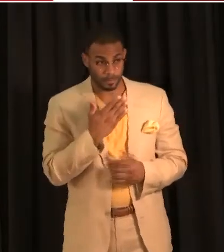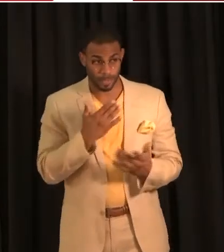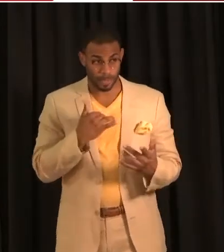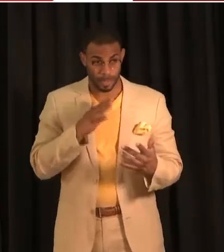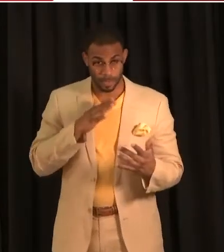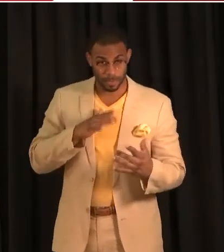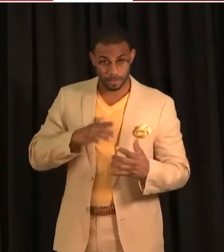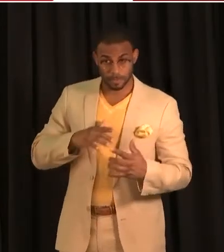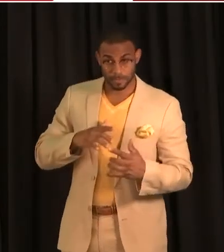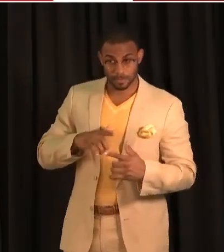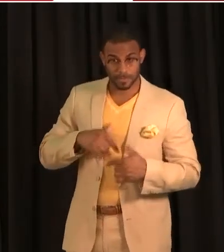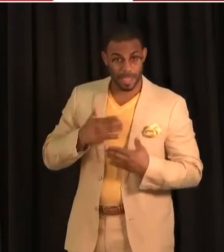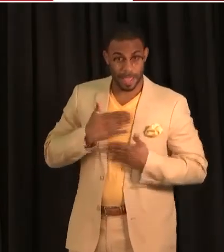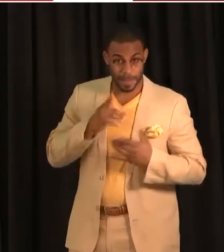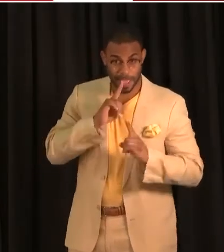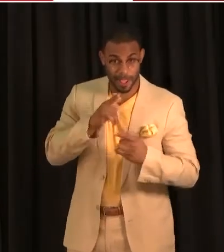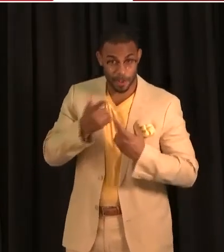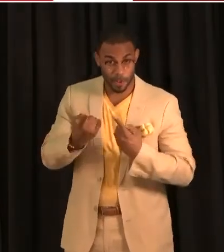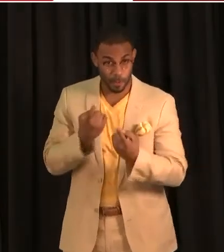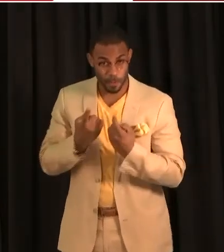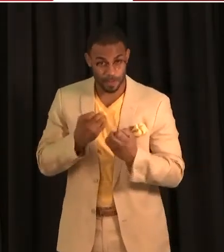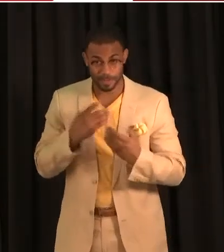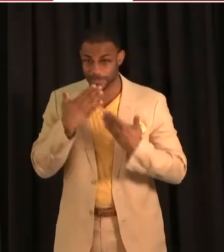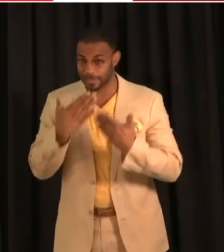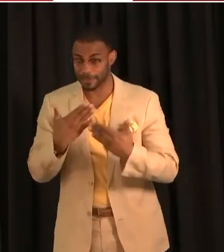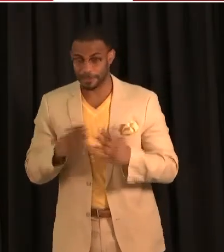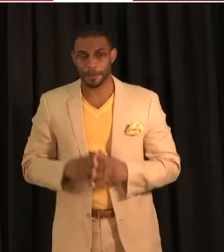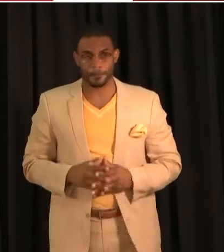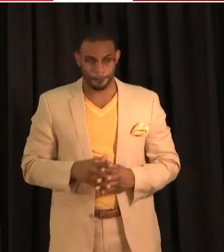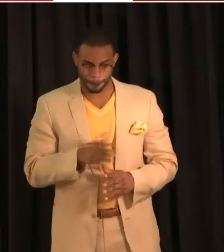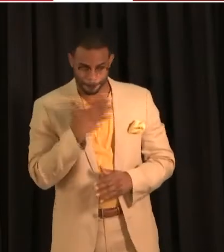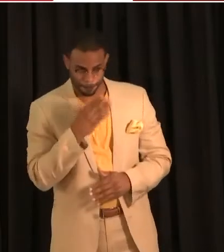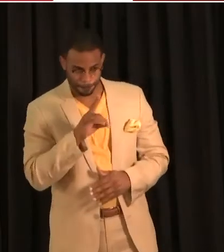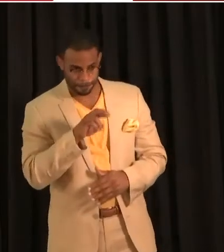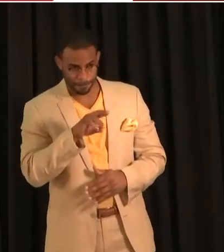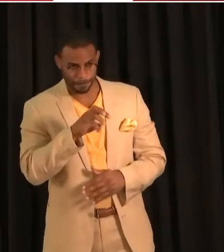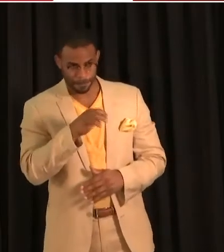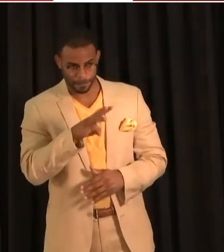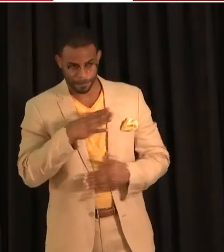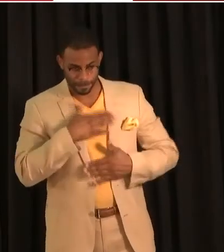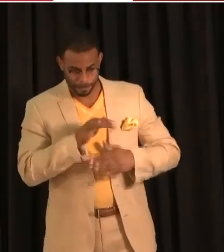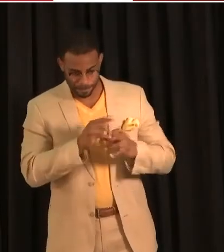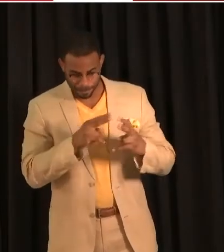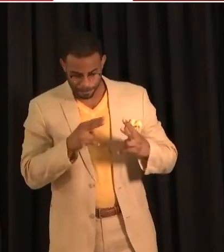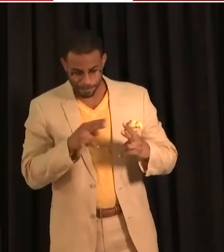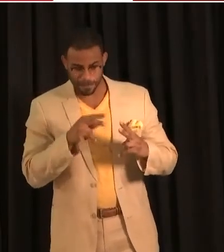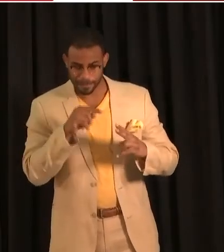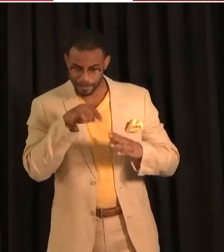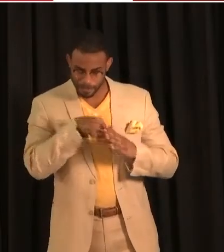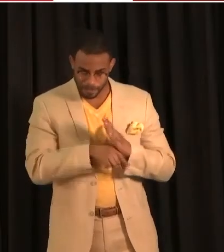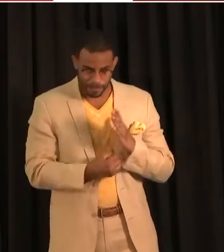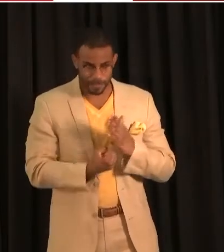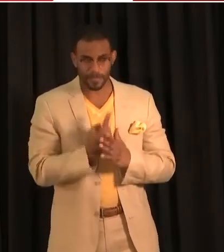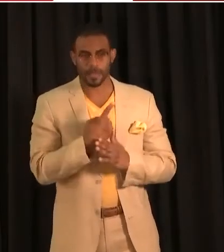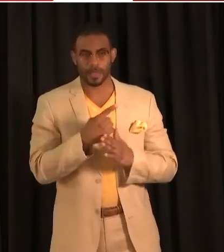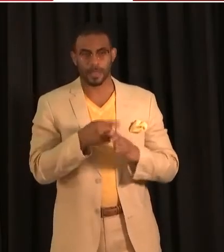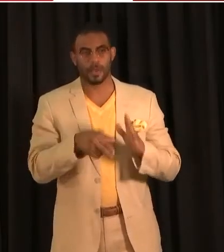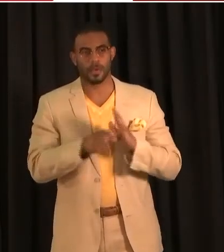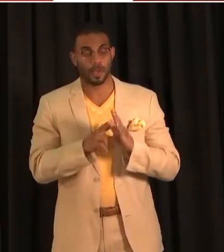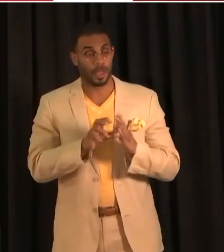Thank you, Dr. And Shaw. I will pause there and happy to answer questions. Thank you. Definitely. Thank you, Dr. Shaw. We appreciate that very thorough